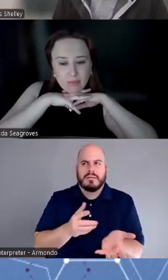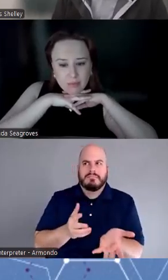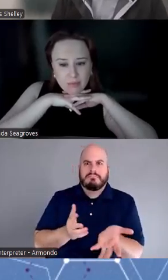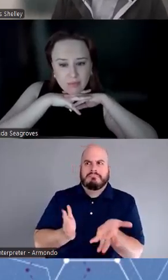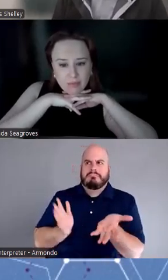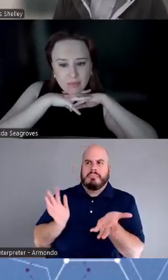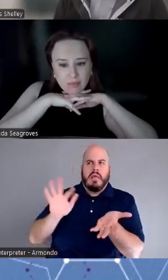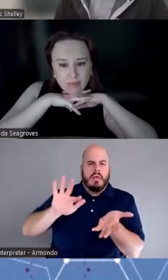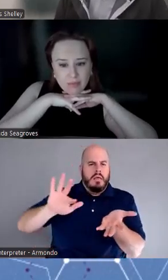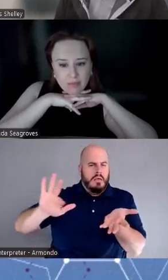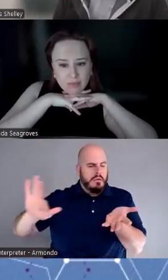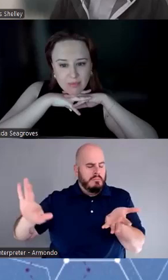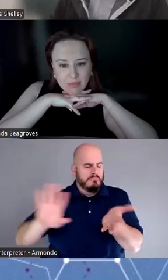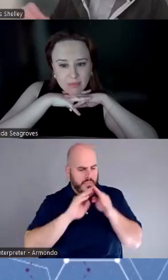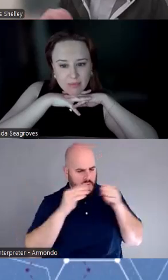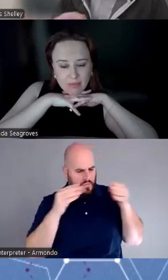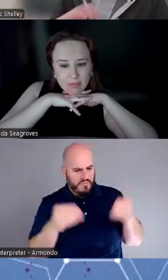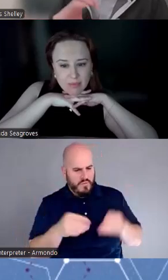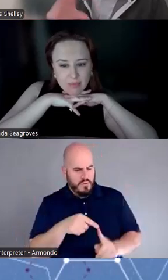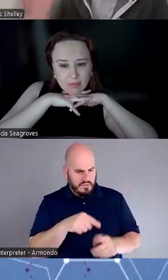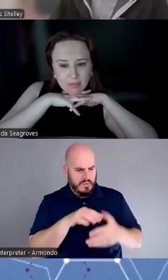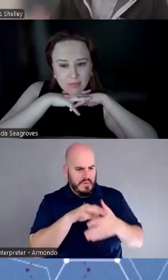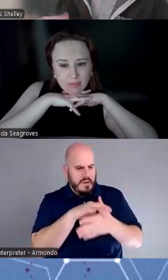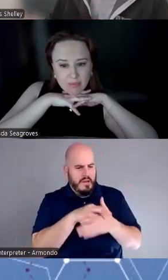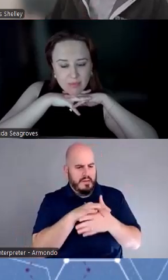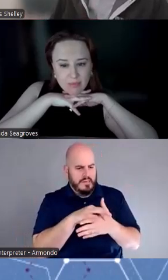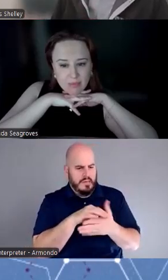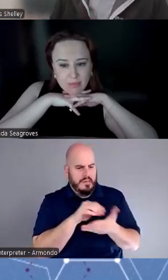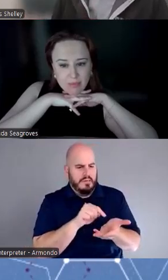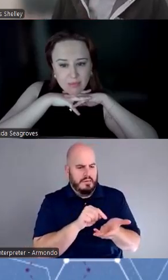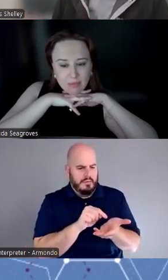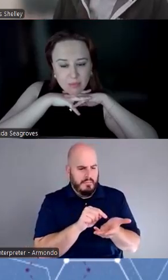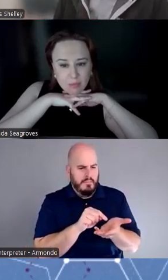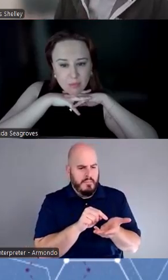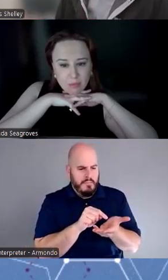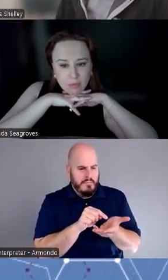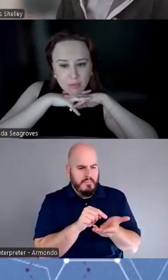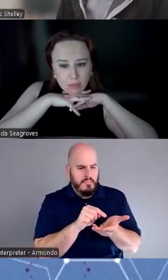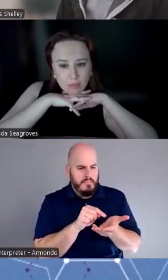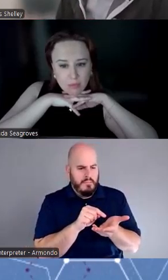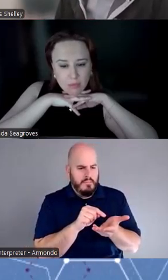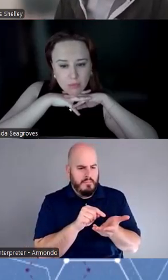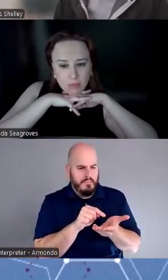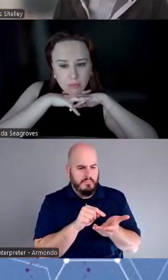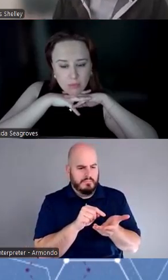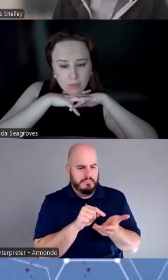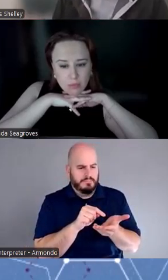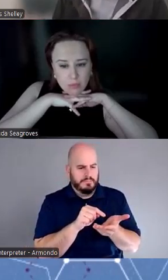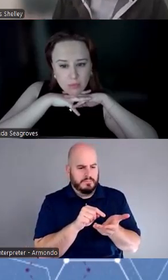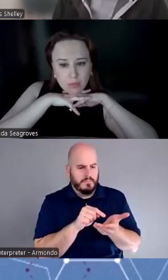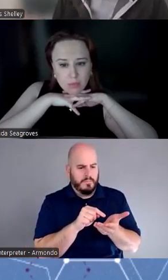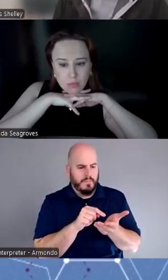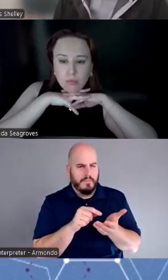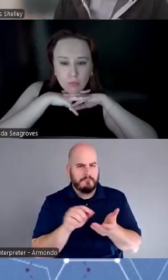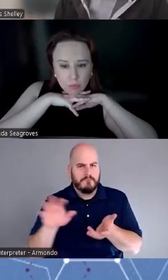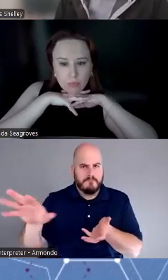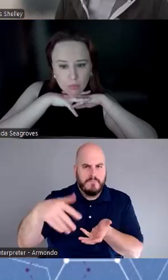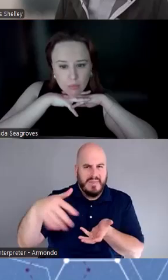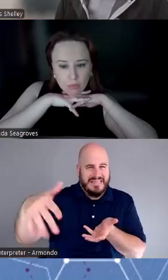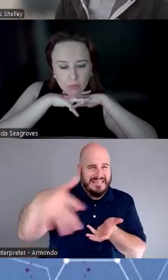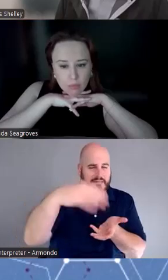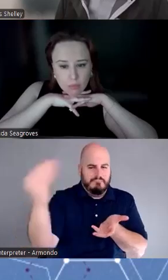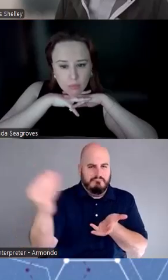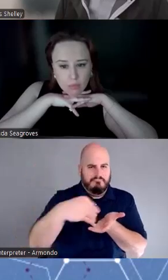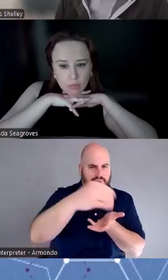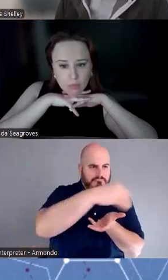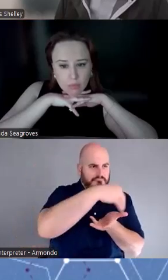just much more focused on the content, uh, the content collation and creation,